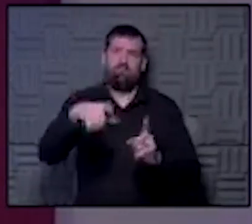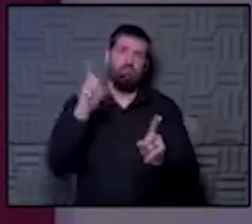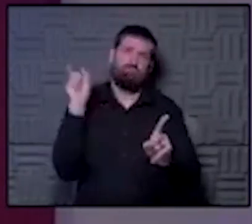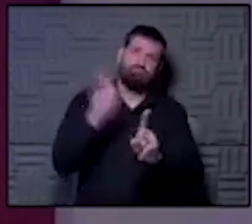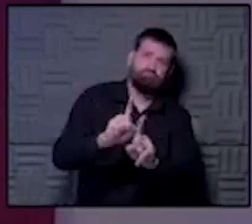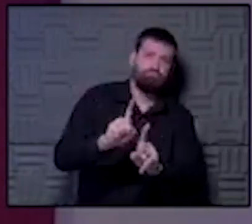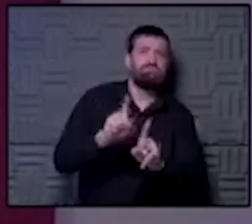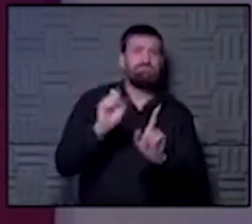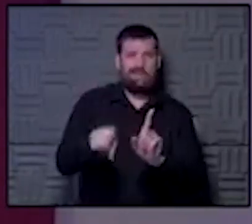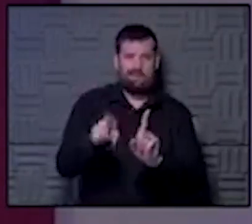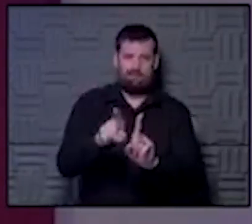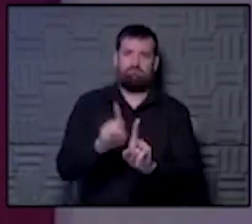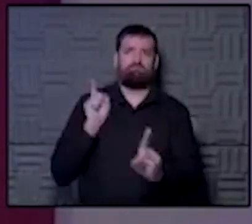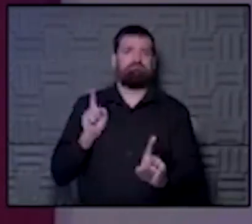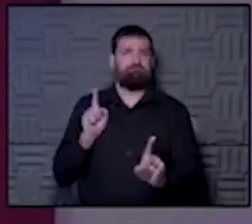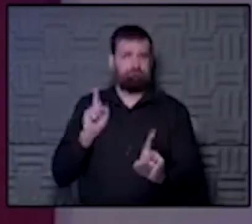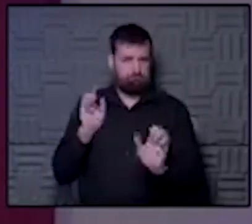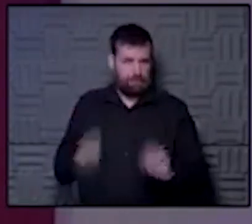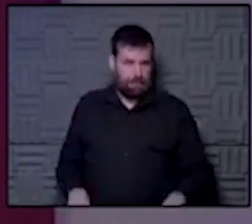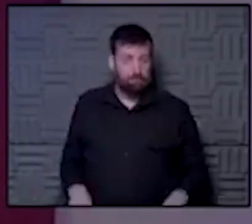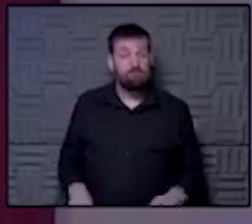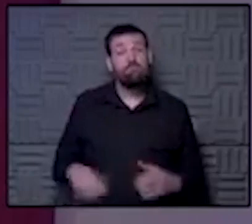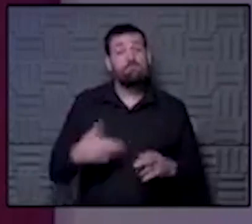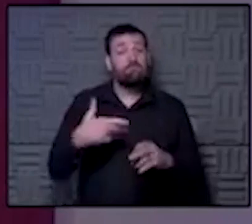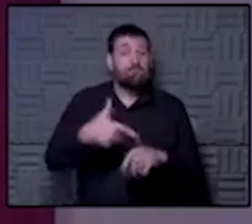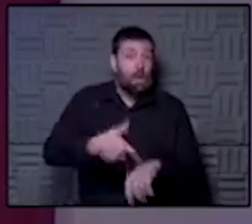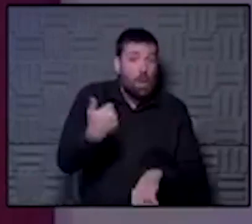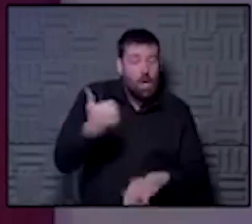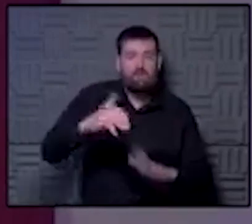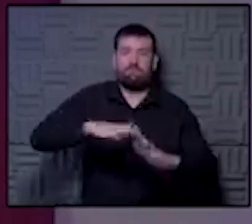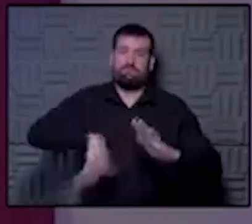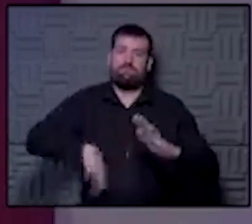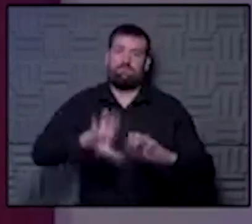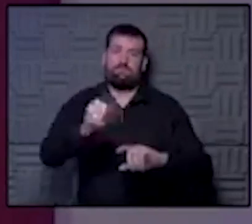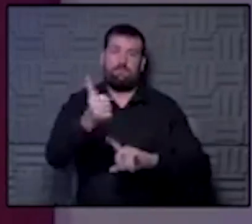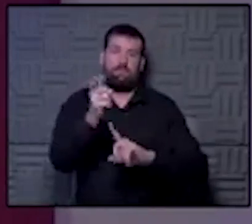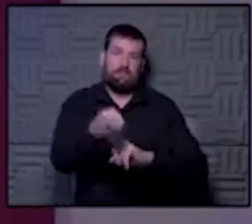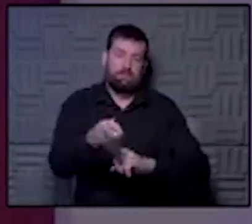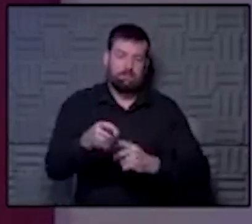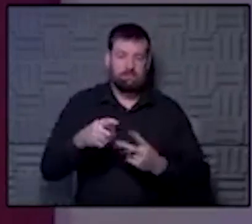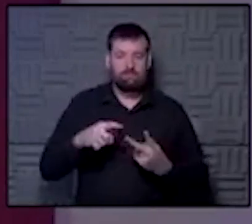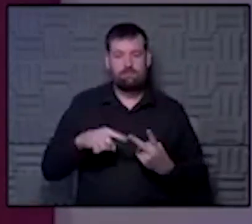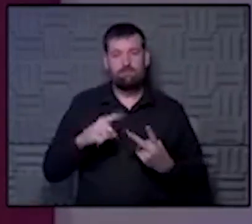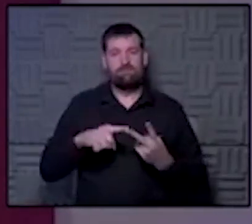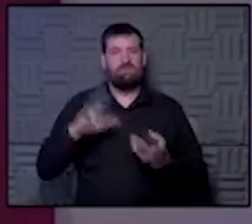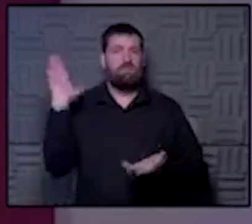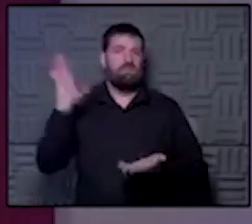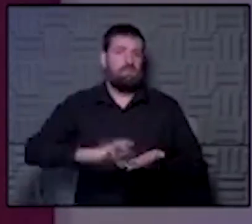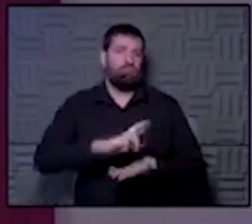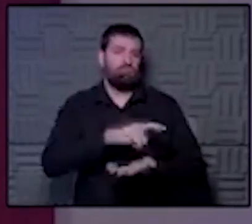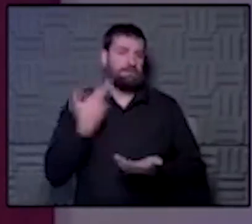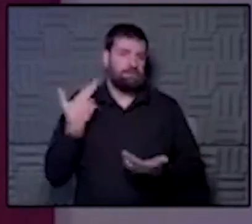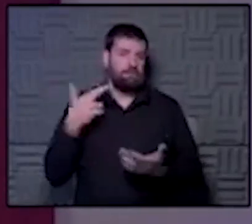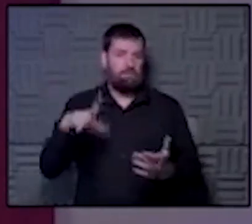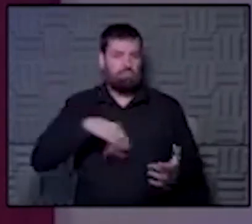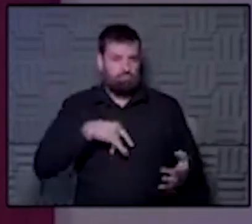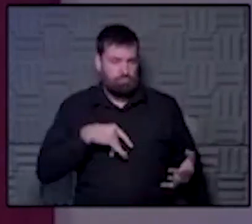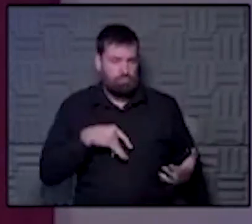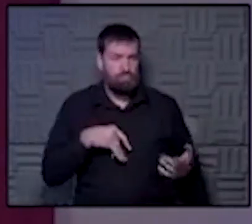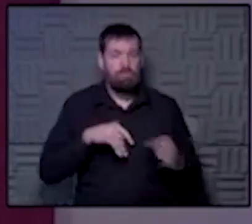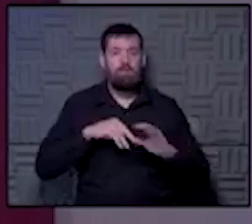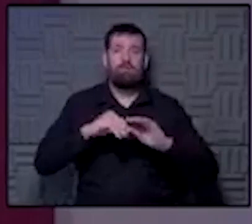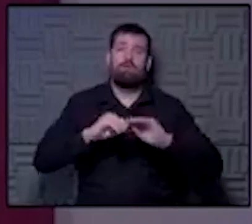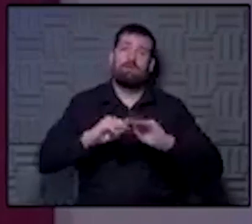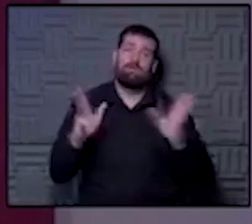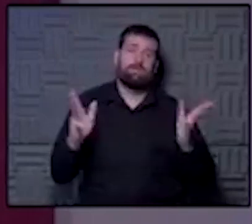to the other folks, and can you limit that duration of time to under 10 minutes, limiting that risk of transmission?